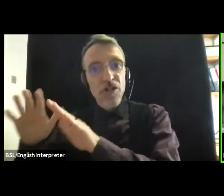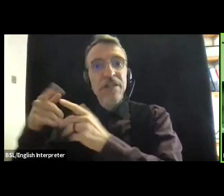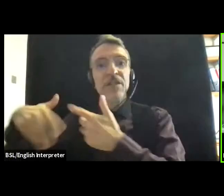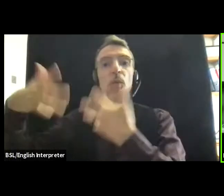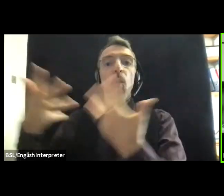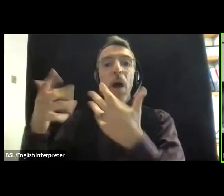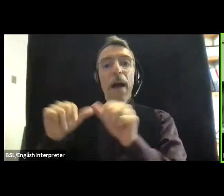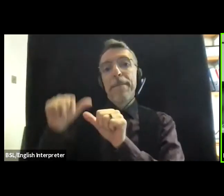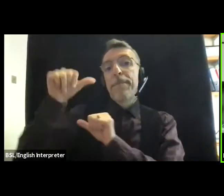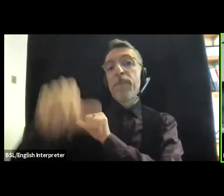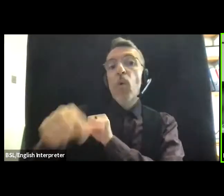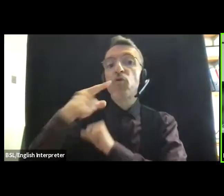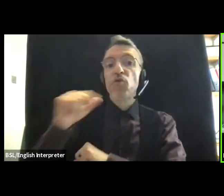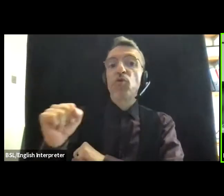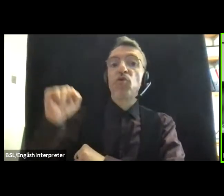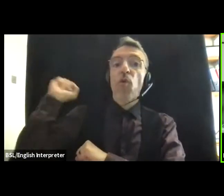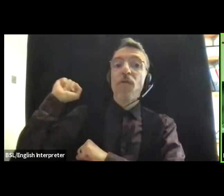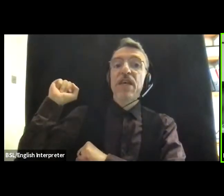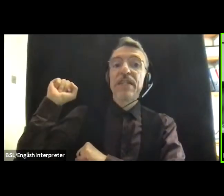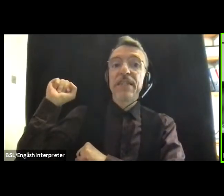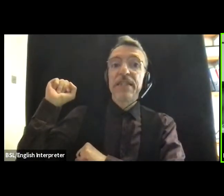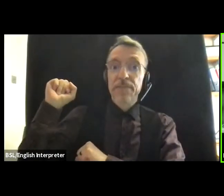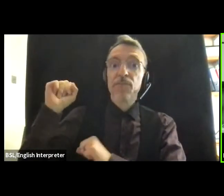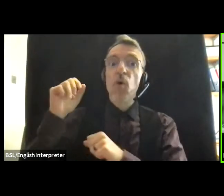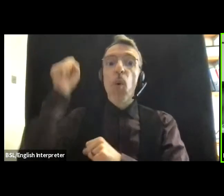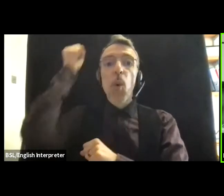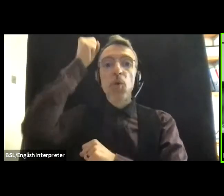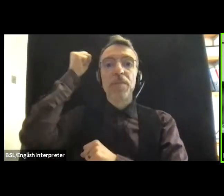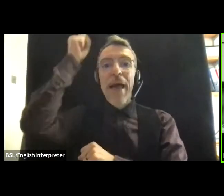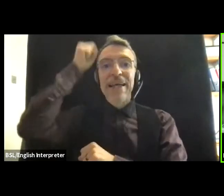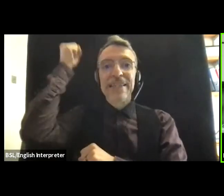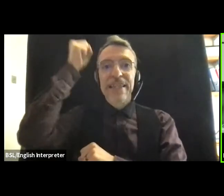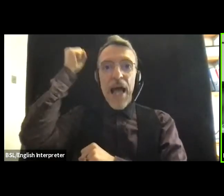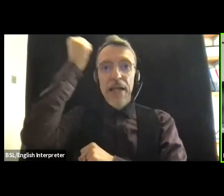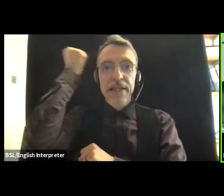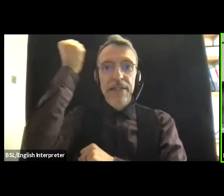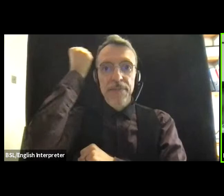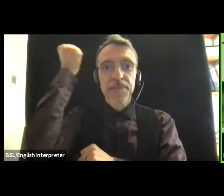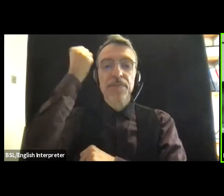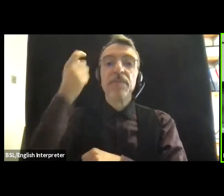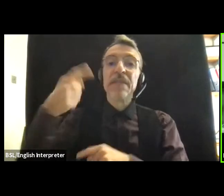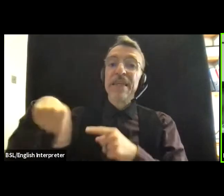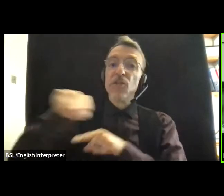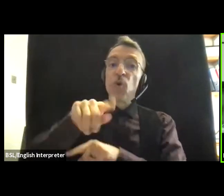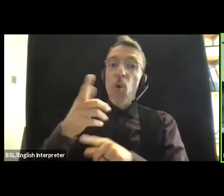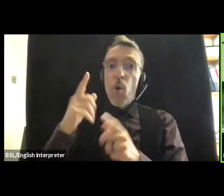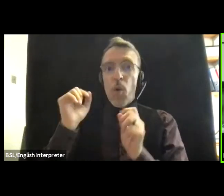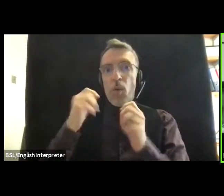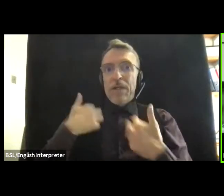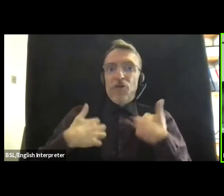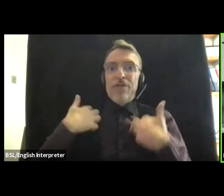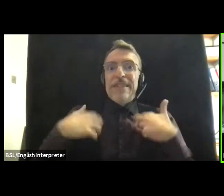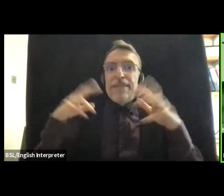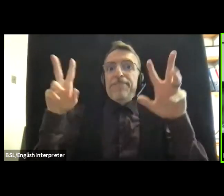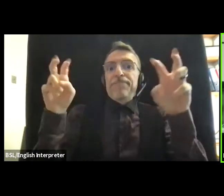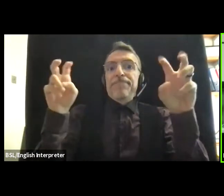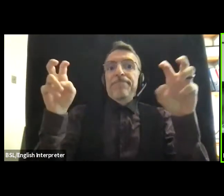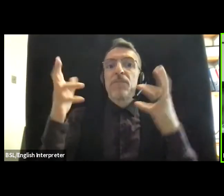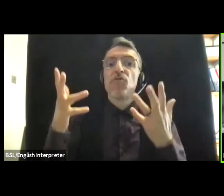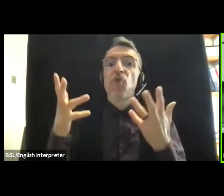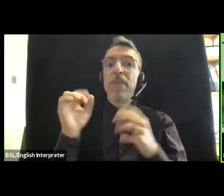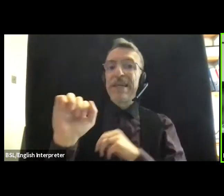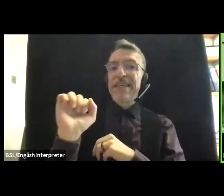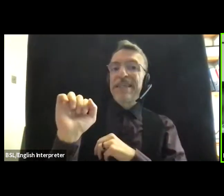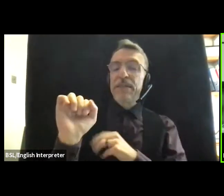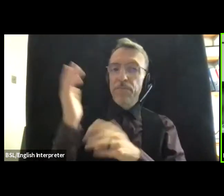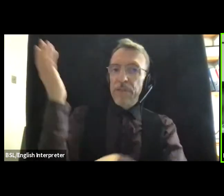post-Soviet Uzbekistan. So another really interesting and topical speech and